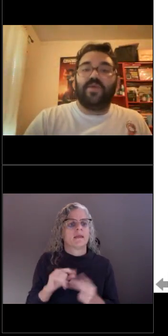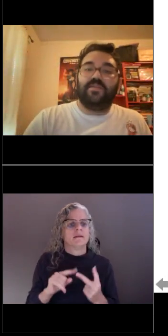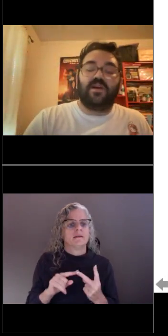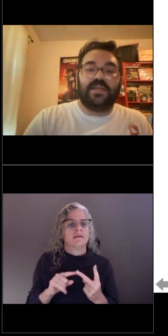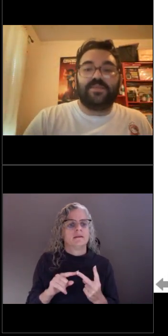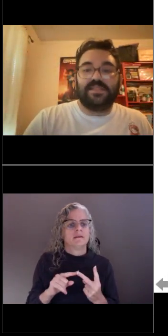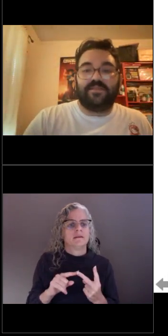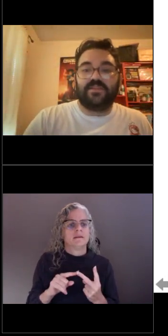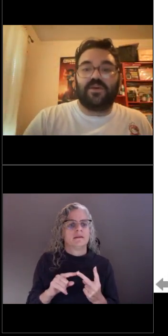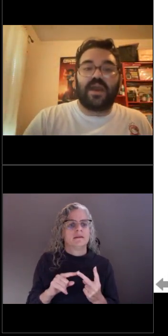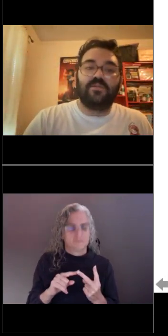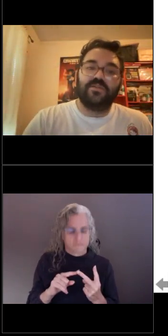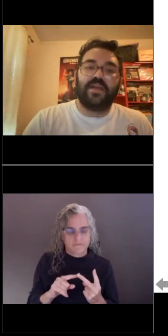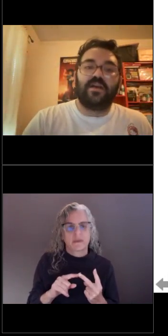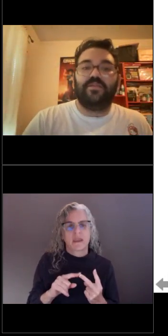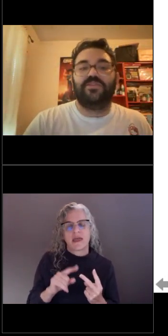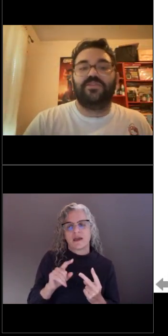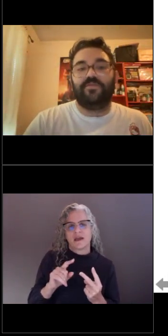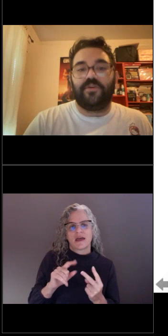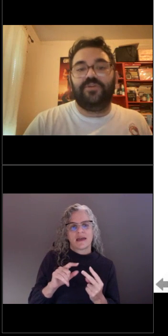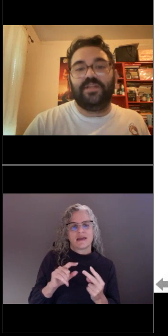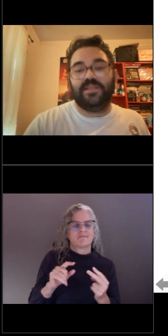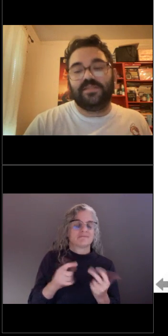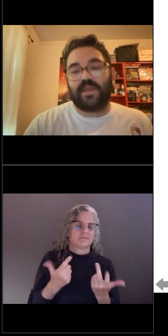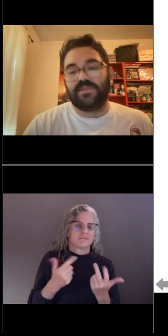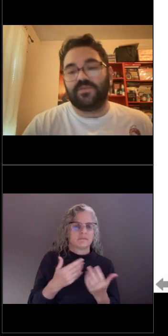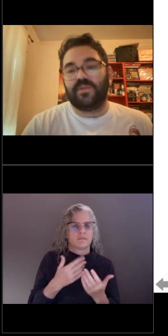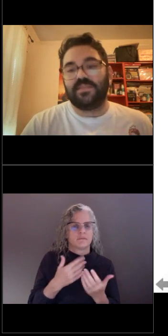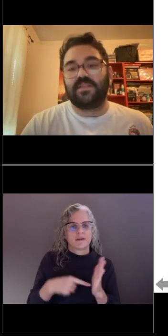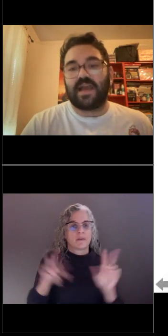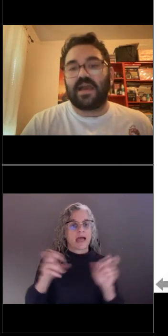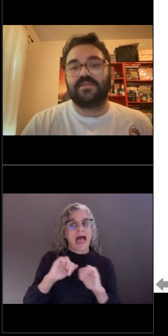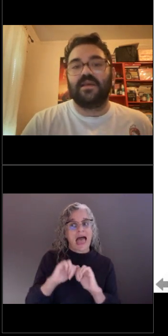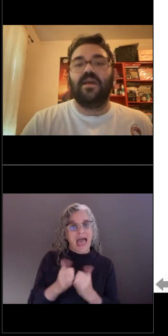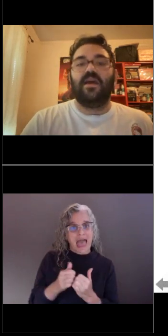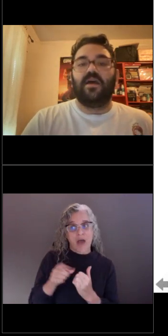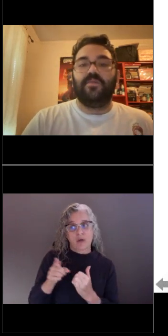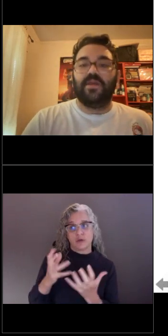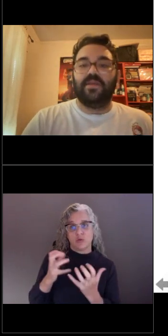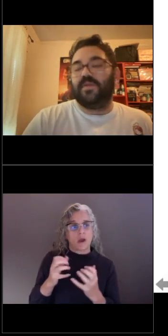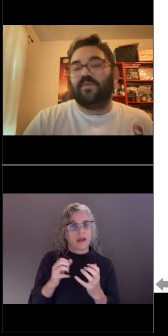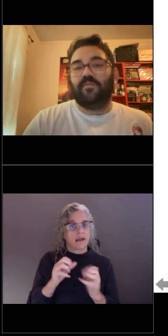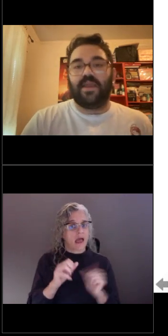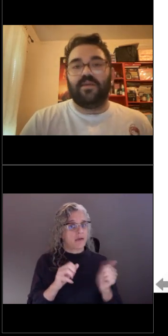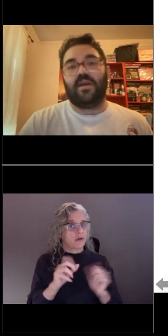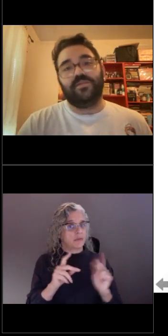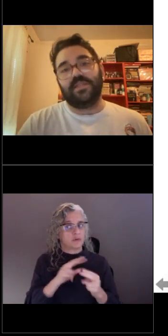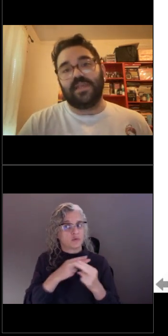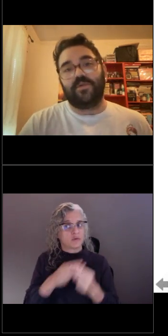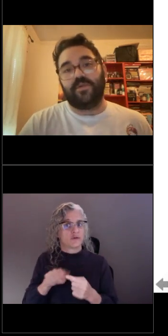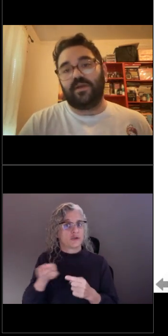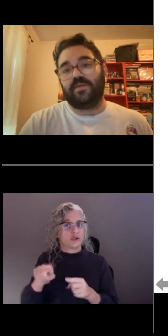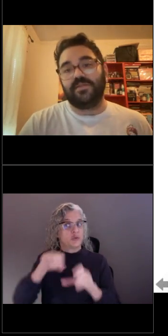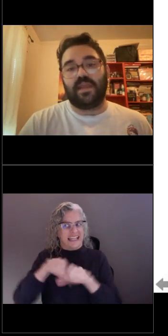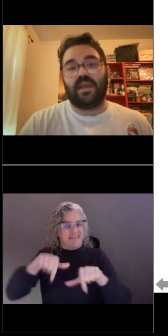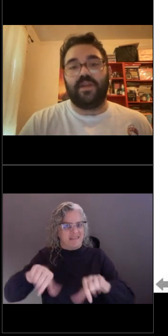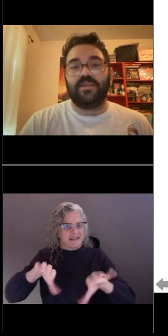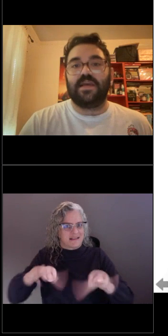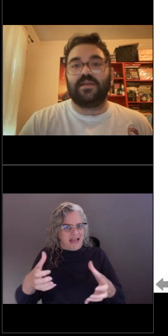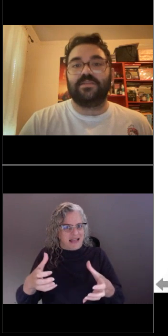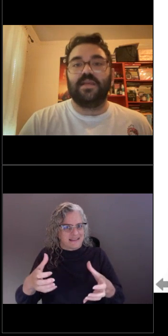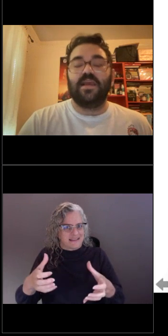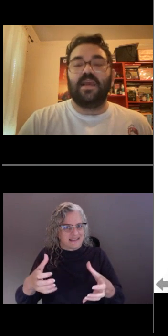in a way that's context specific. So how would you like others to refer to you in this space or this class? Noting that people might not use the same pronouns in